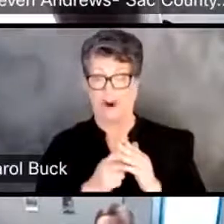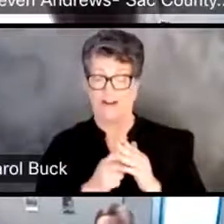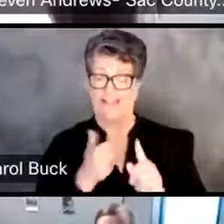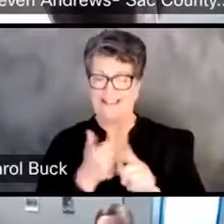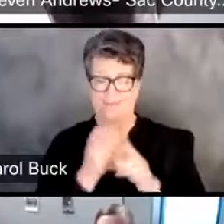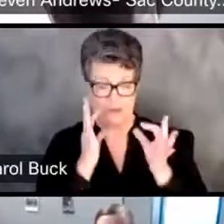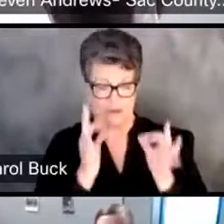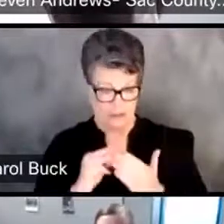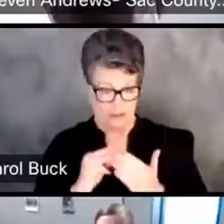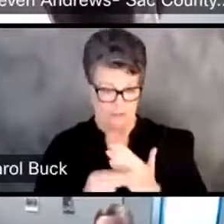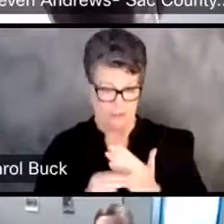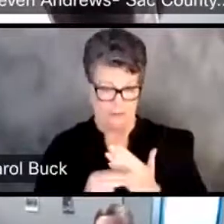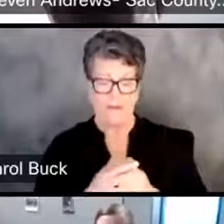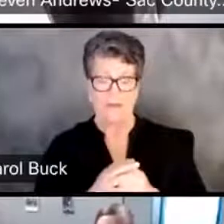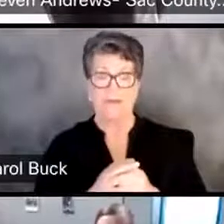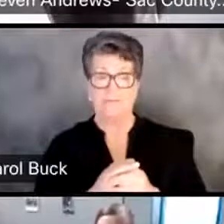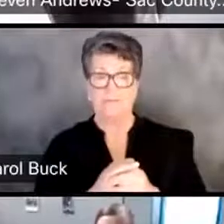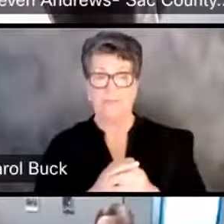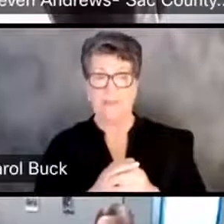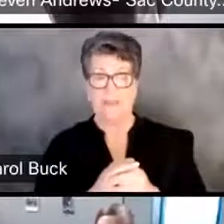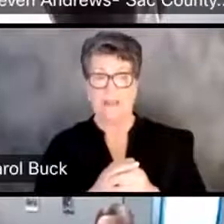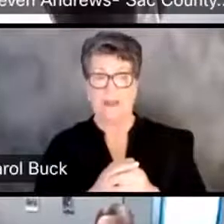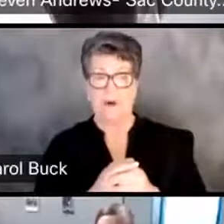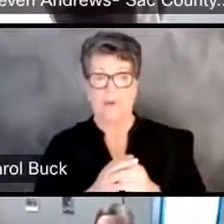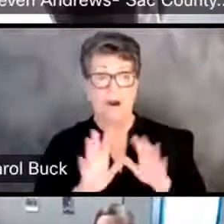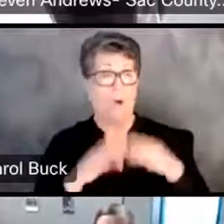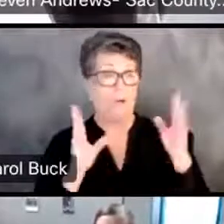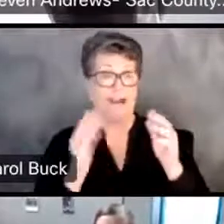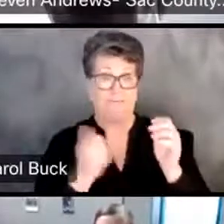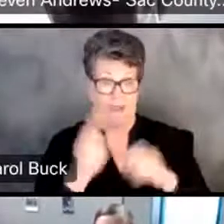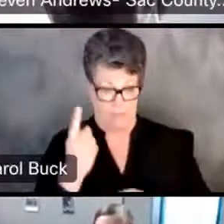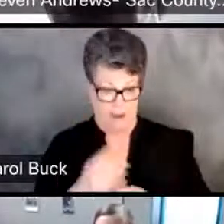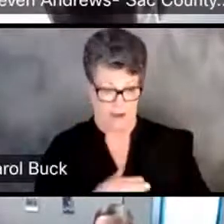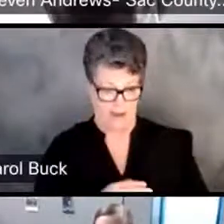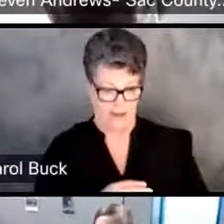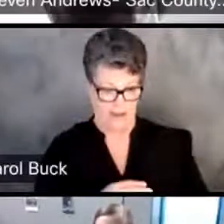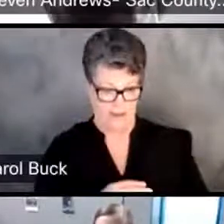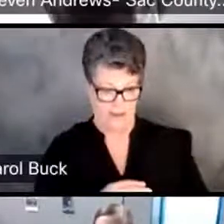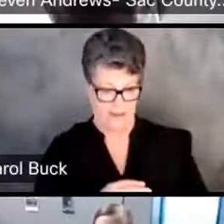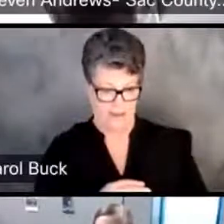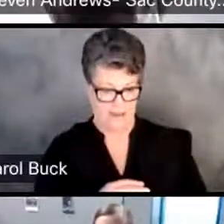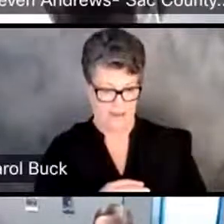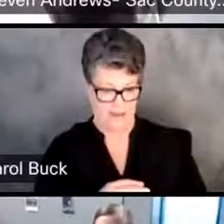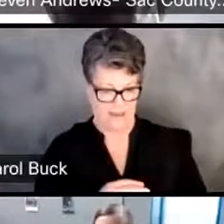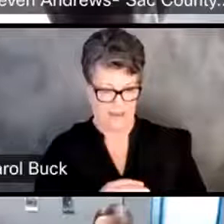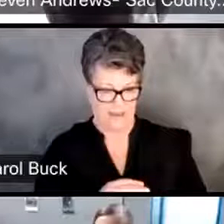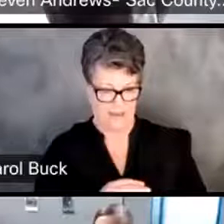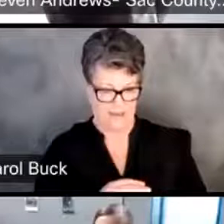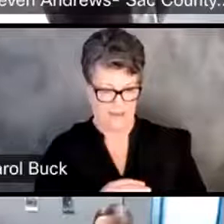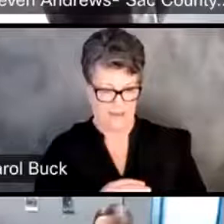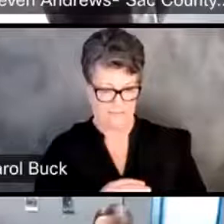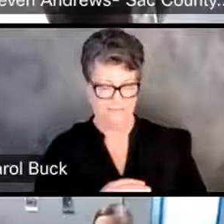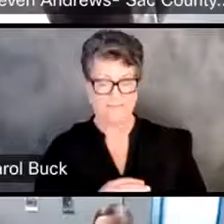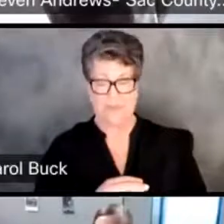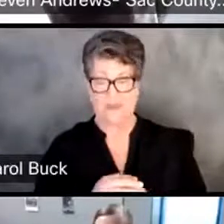program opening up for everyone, all clients who might want to choose to go in there,